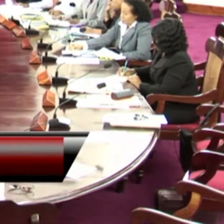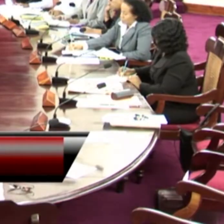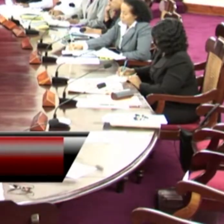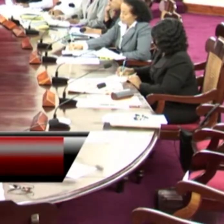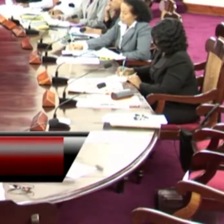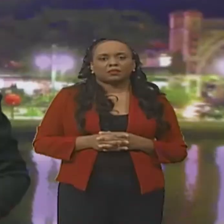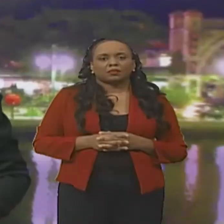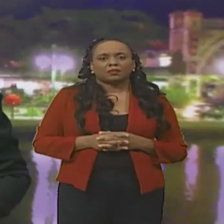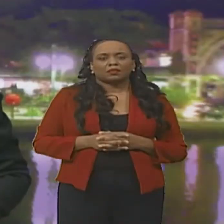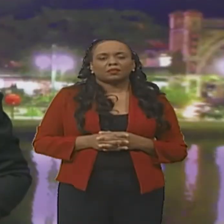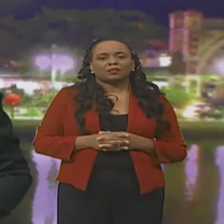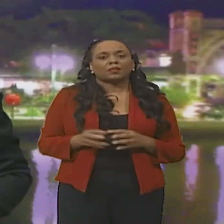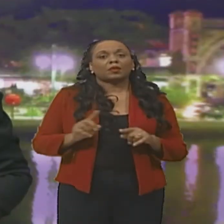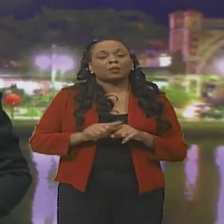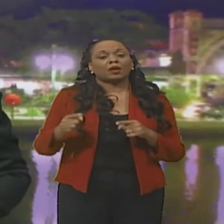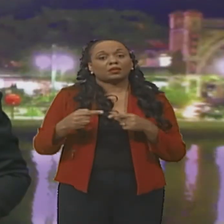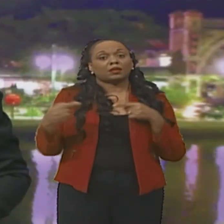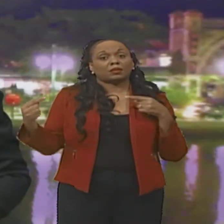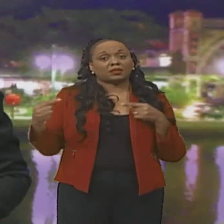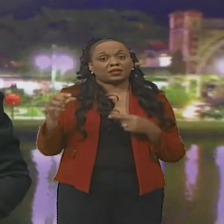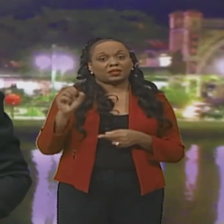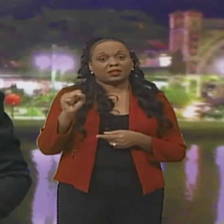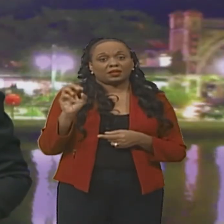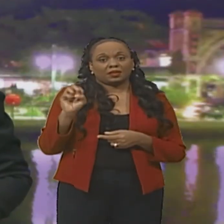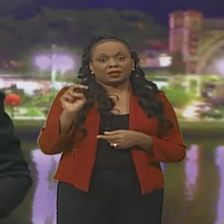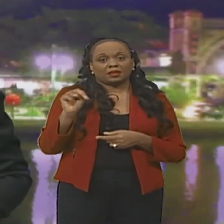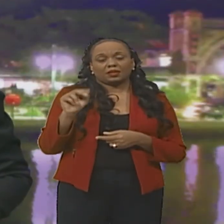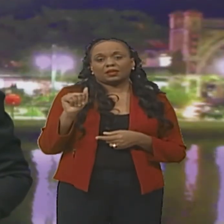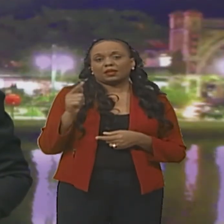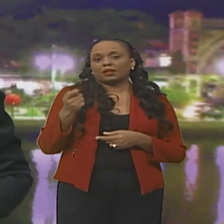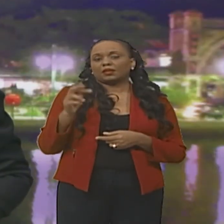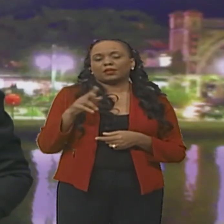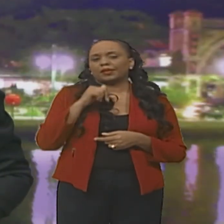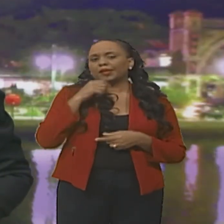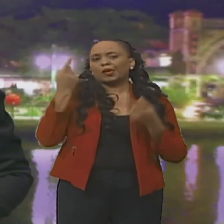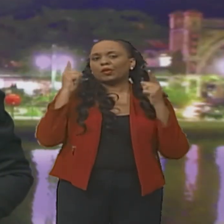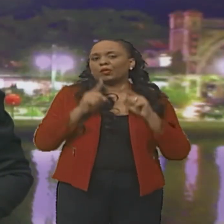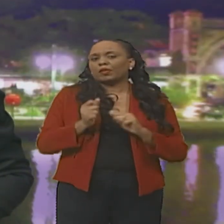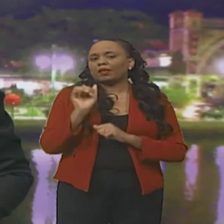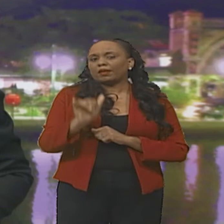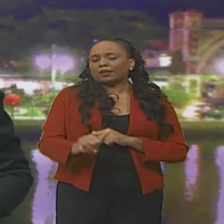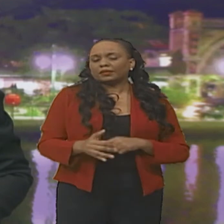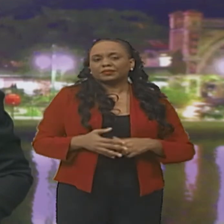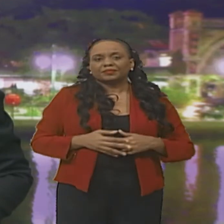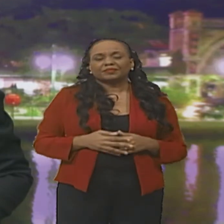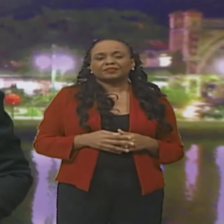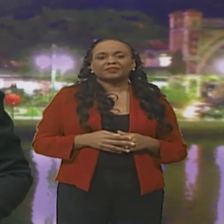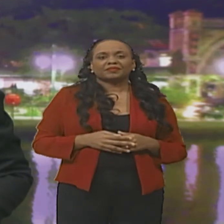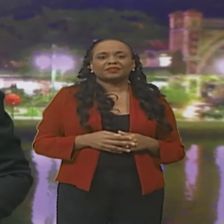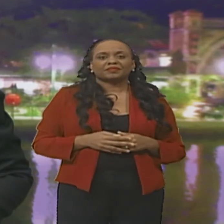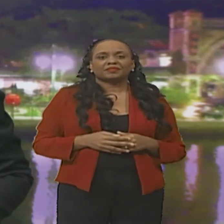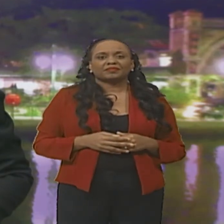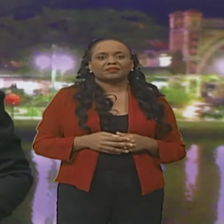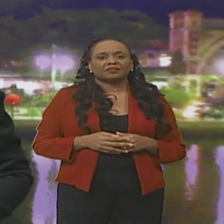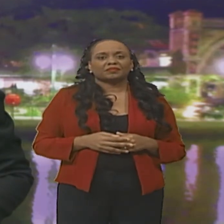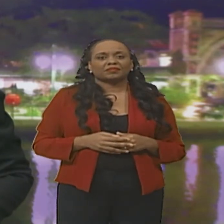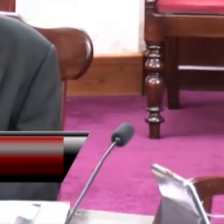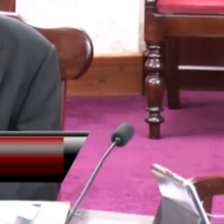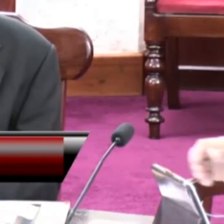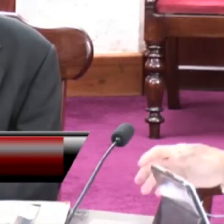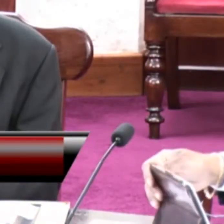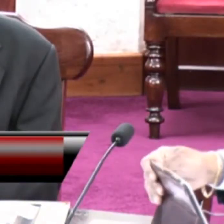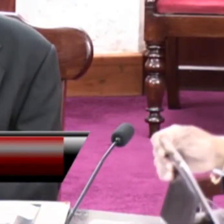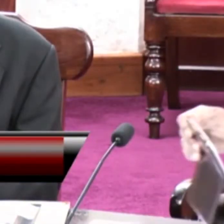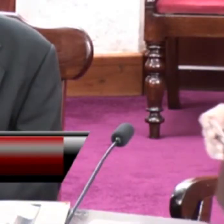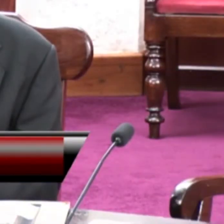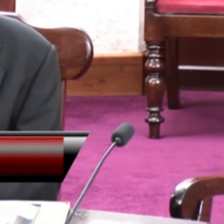goods. However, opposition Senator Caswell Franklin disagrees. A lot of our